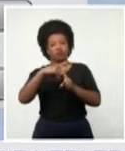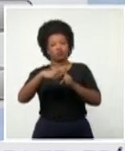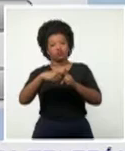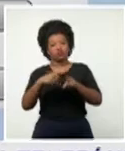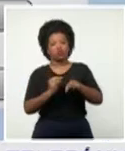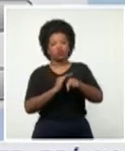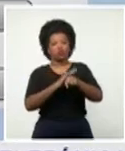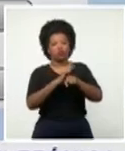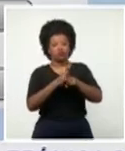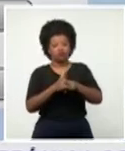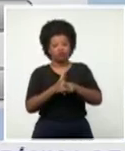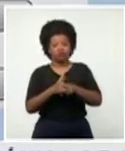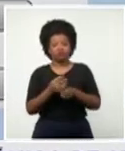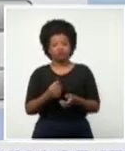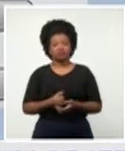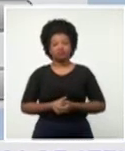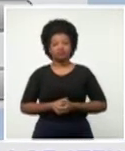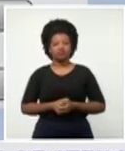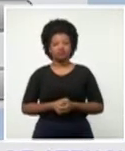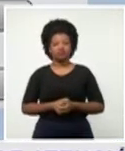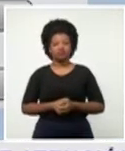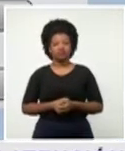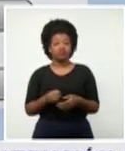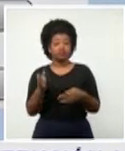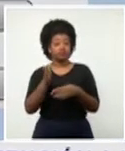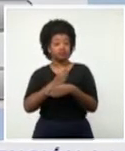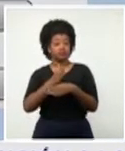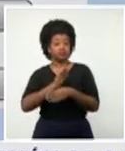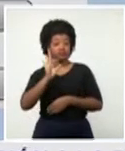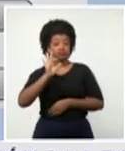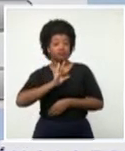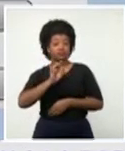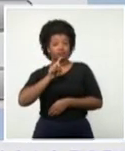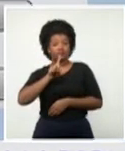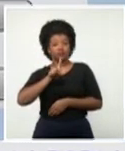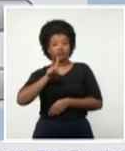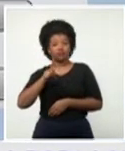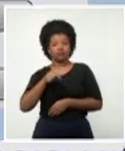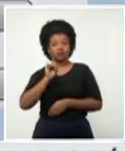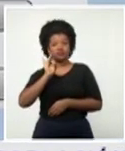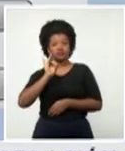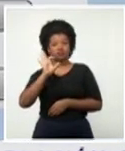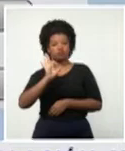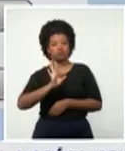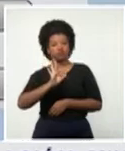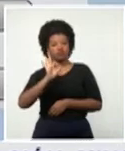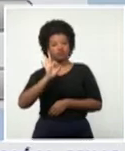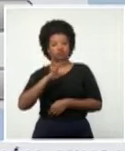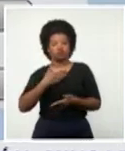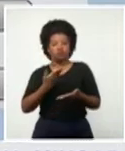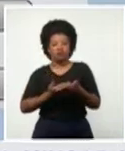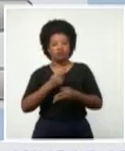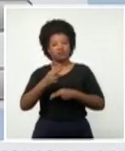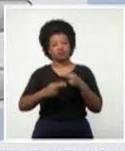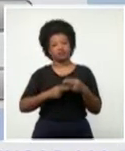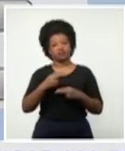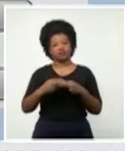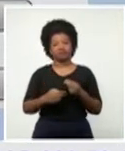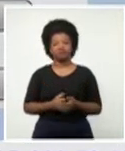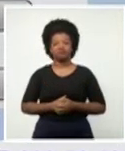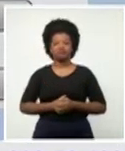2,238 people have tested positive for SARS-CoV-2 and COVID-19, and that represents